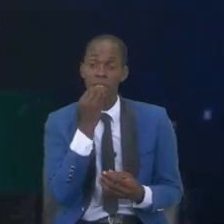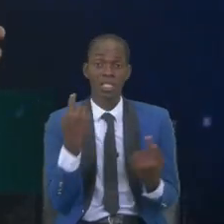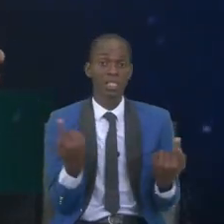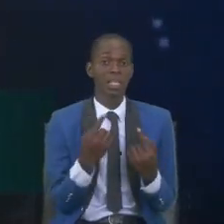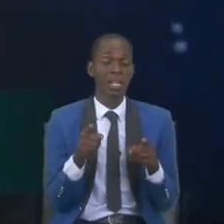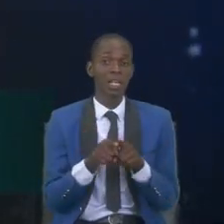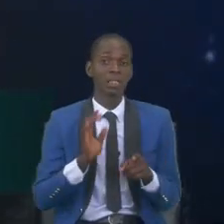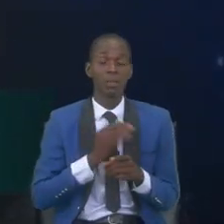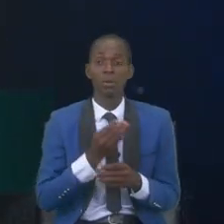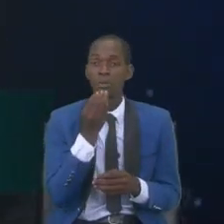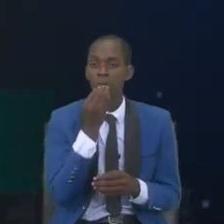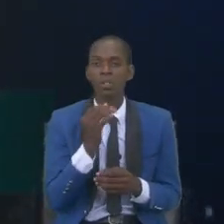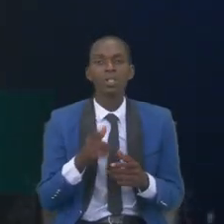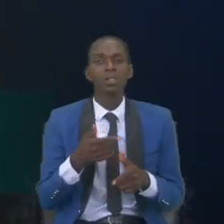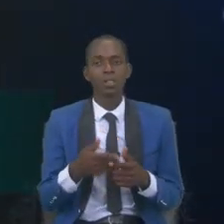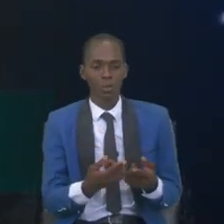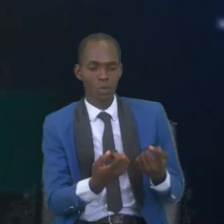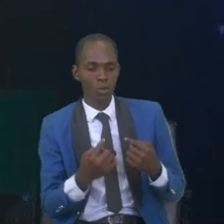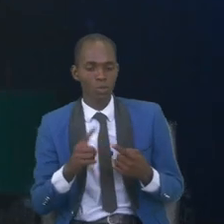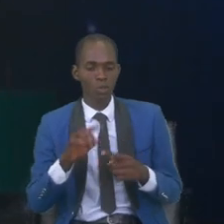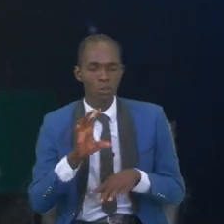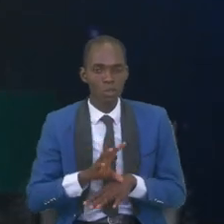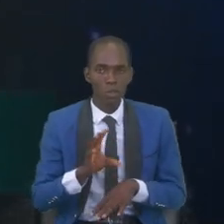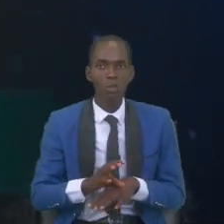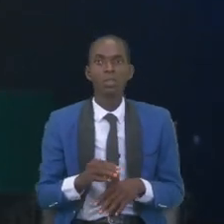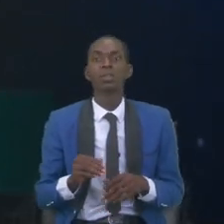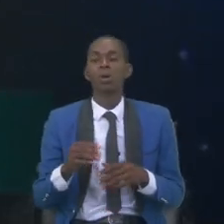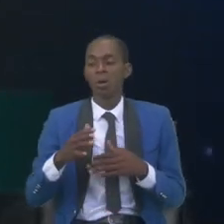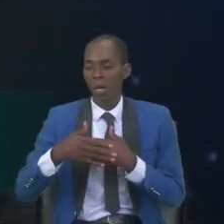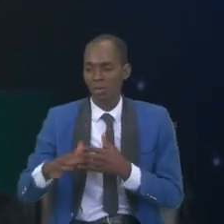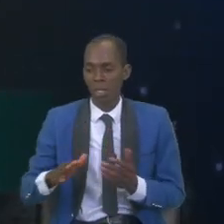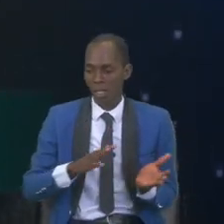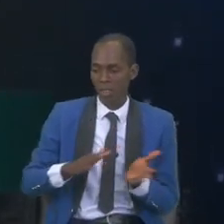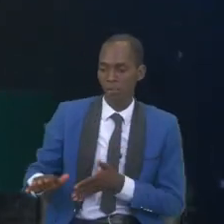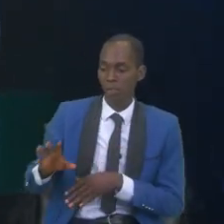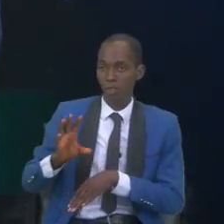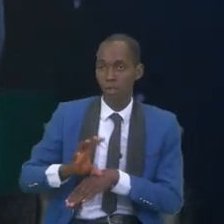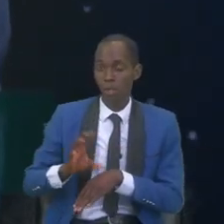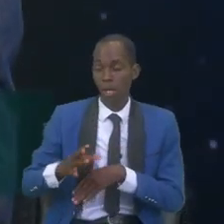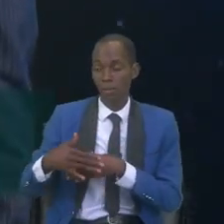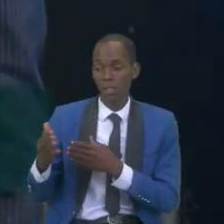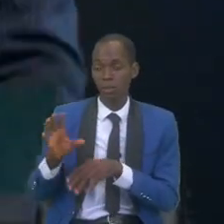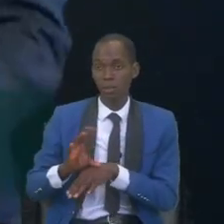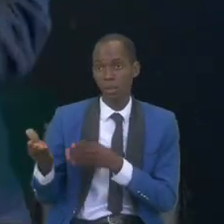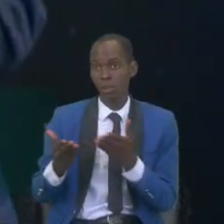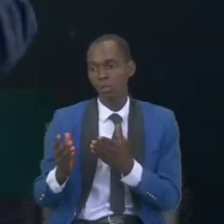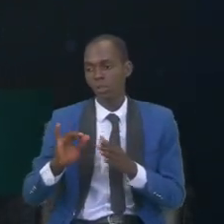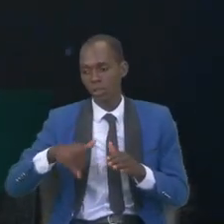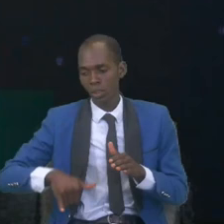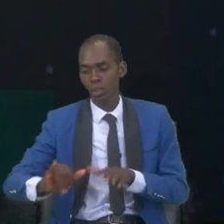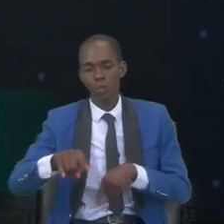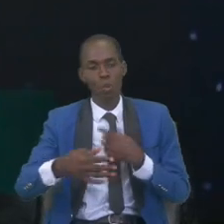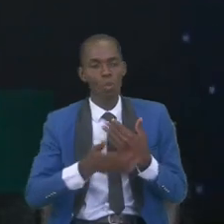to church and then during the week or even after leaving church that same worship day, we go back to our sin,